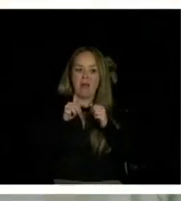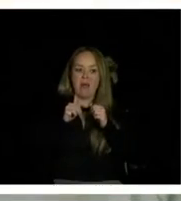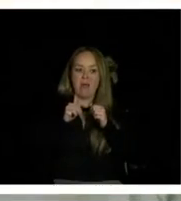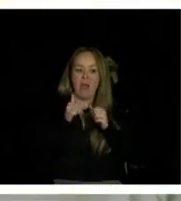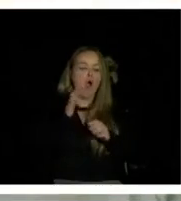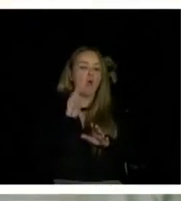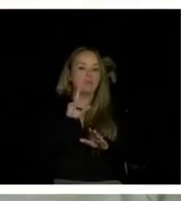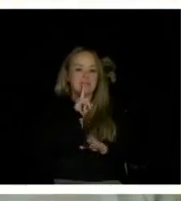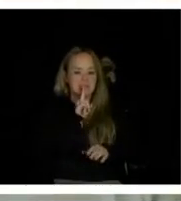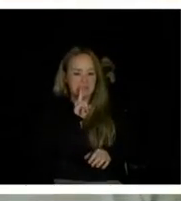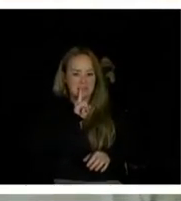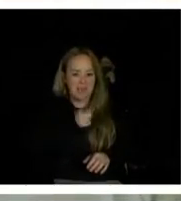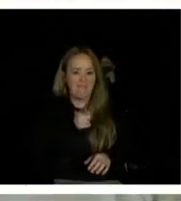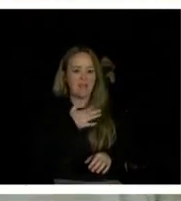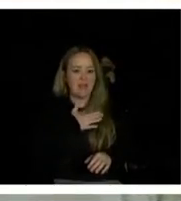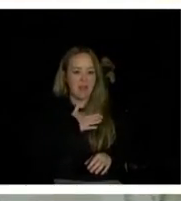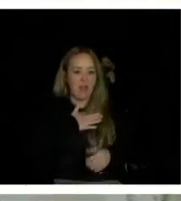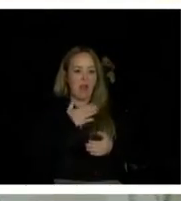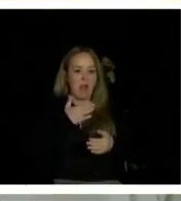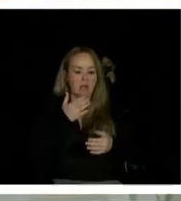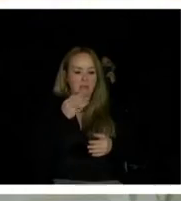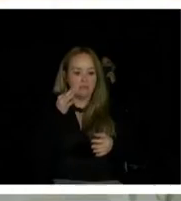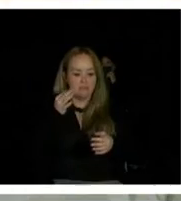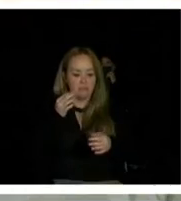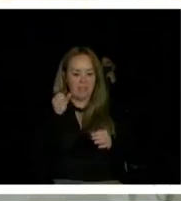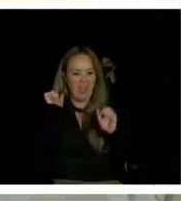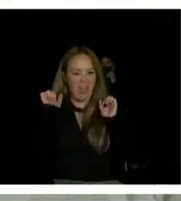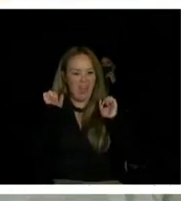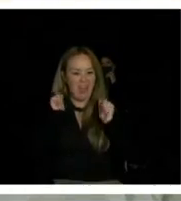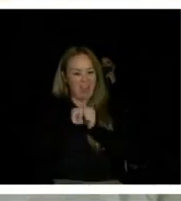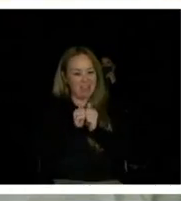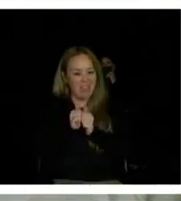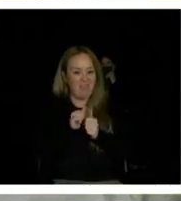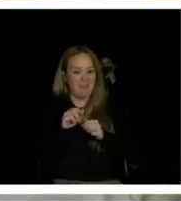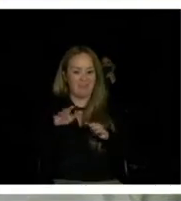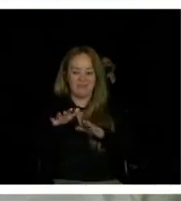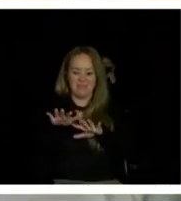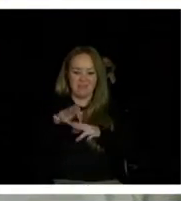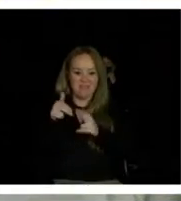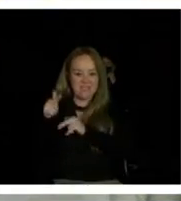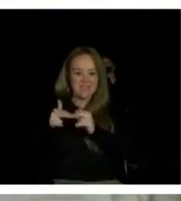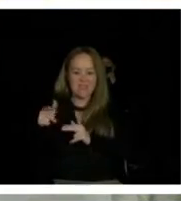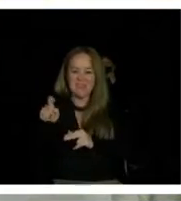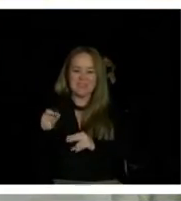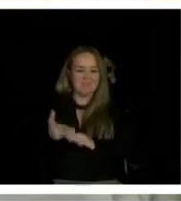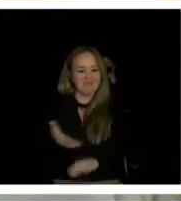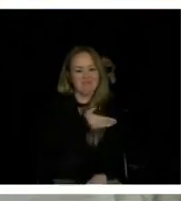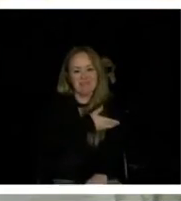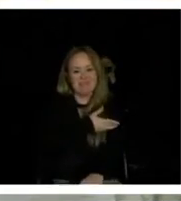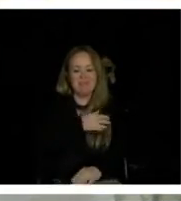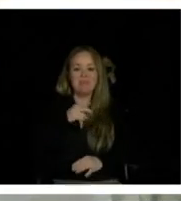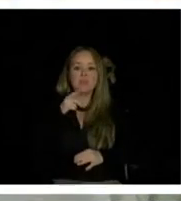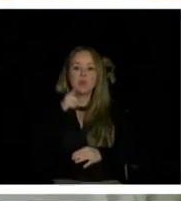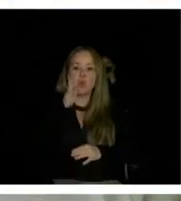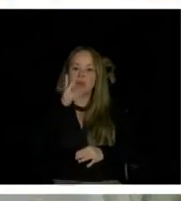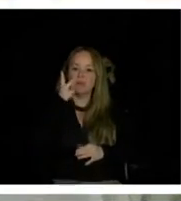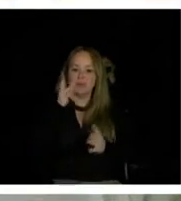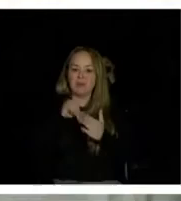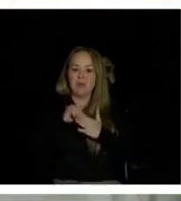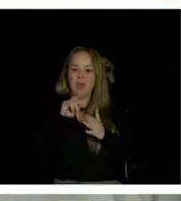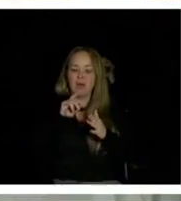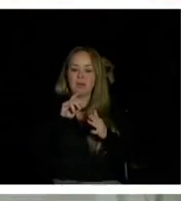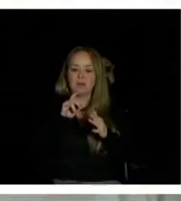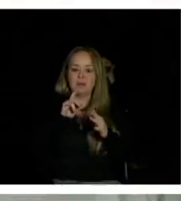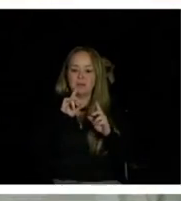there. And we're being judged, and you'll see improvements in the facilities will be answered directly